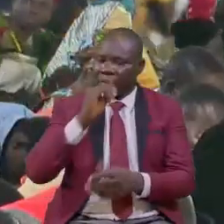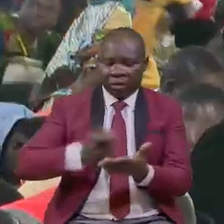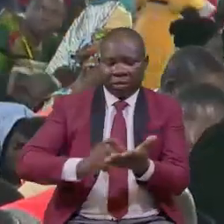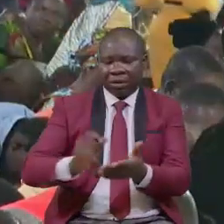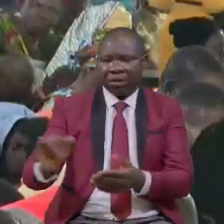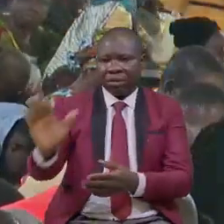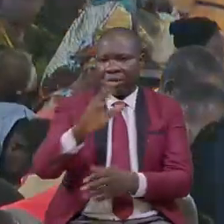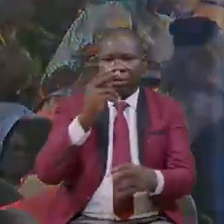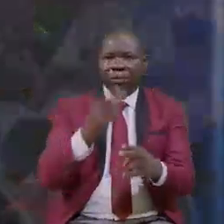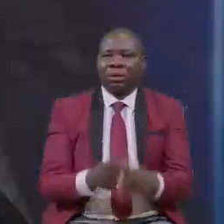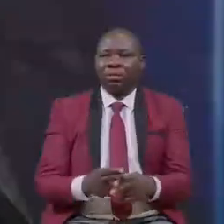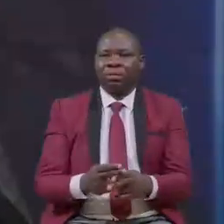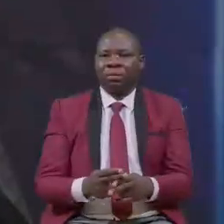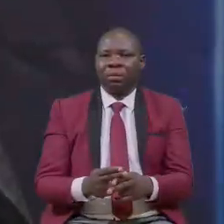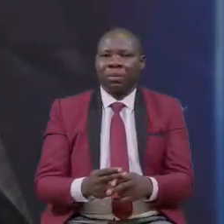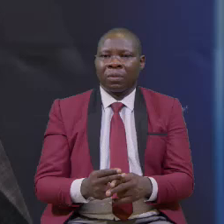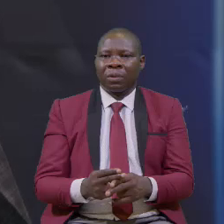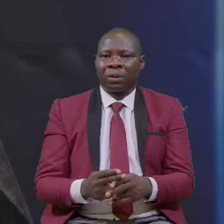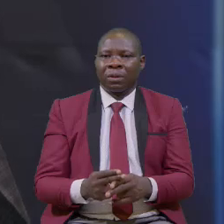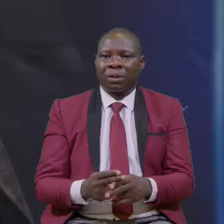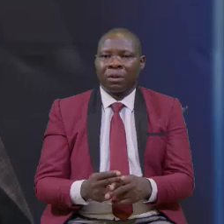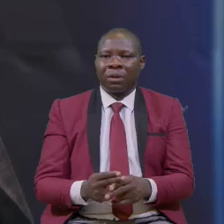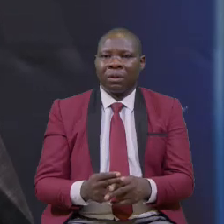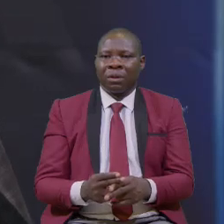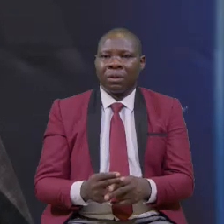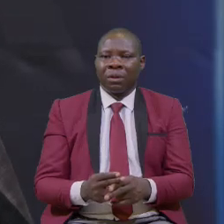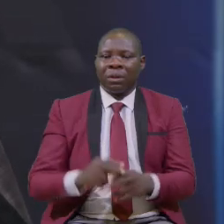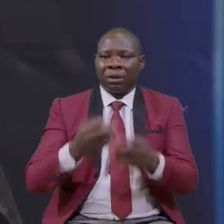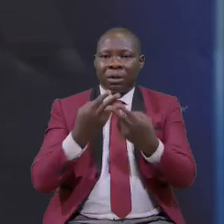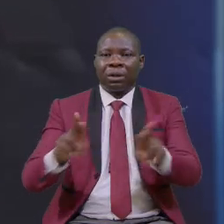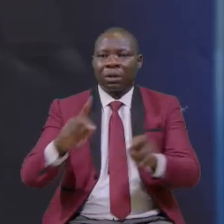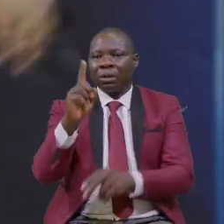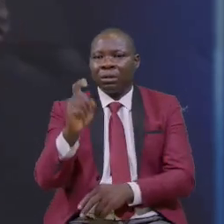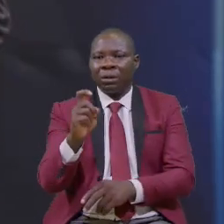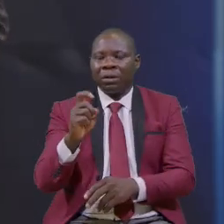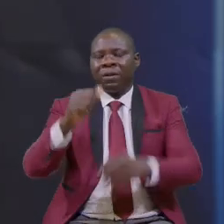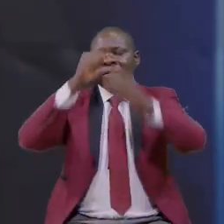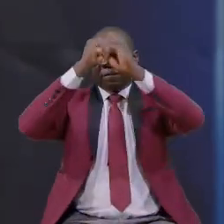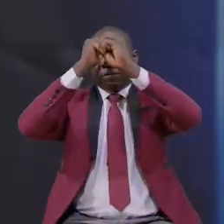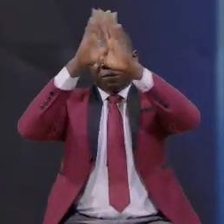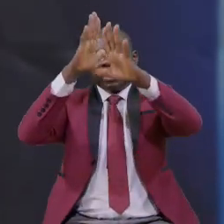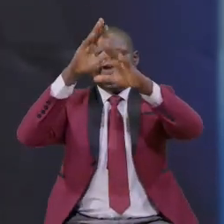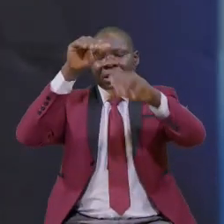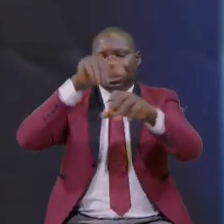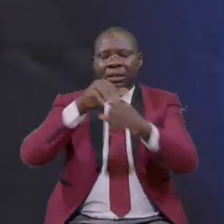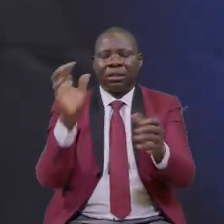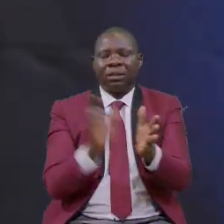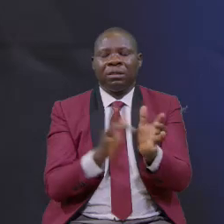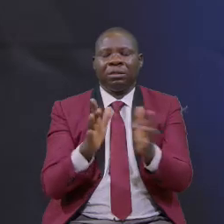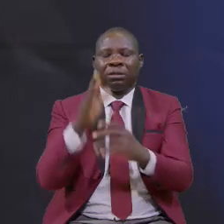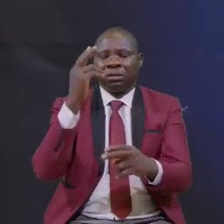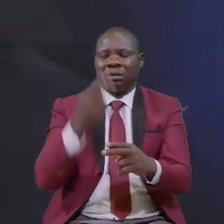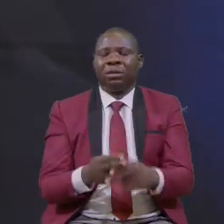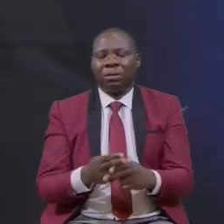name. Ready? Ready? Father, in Jesus'